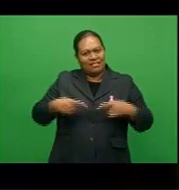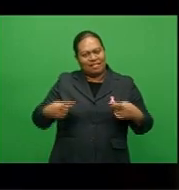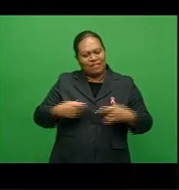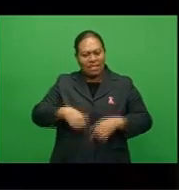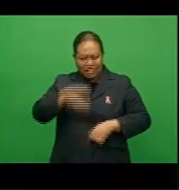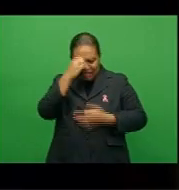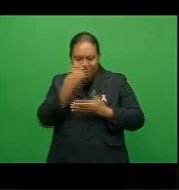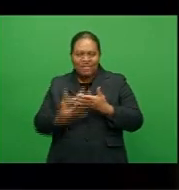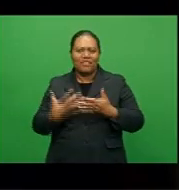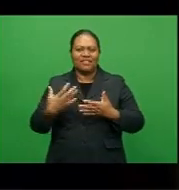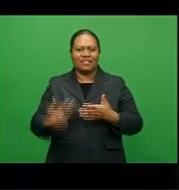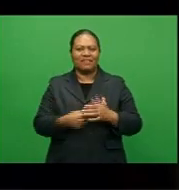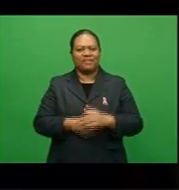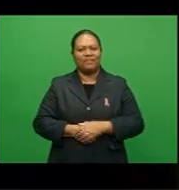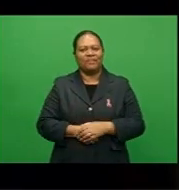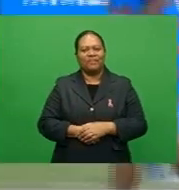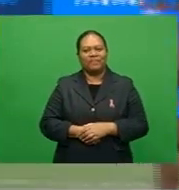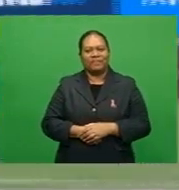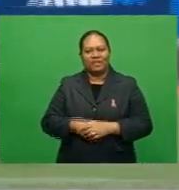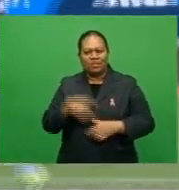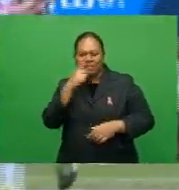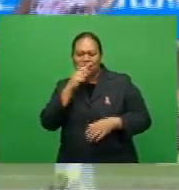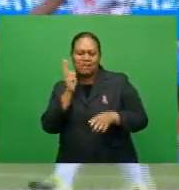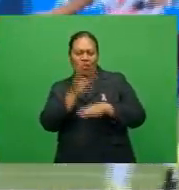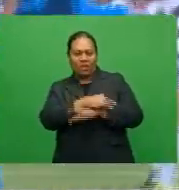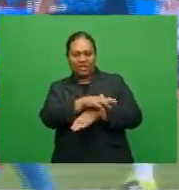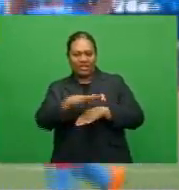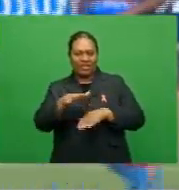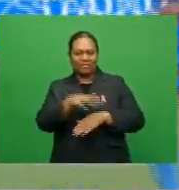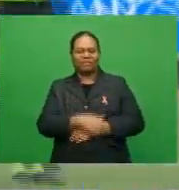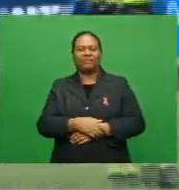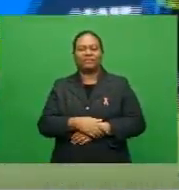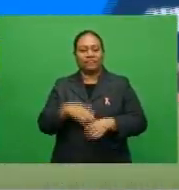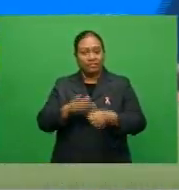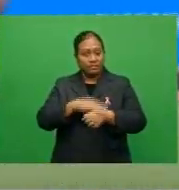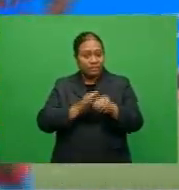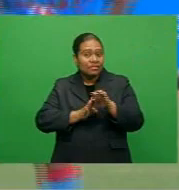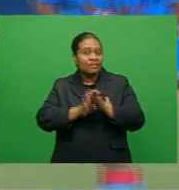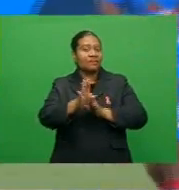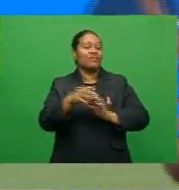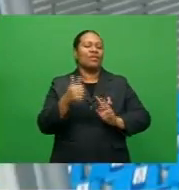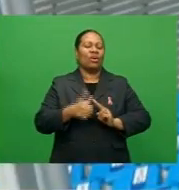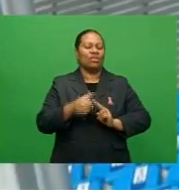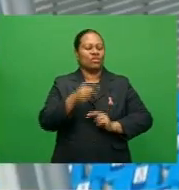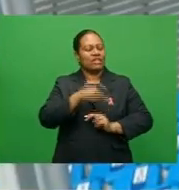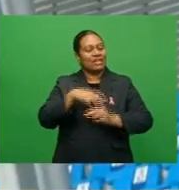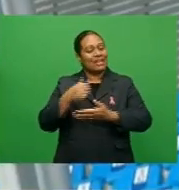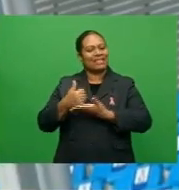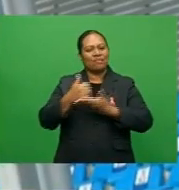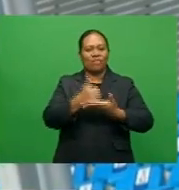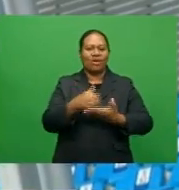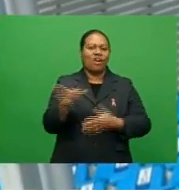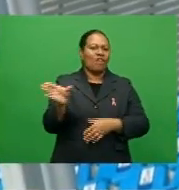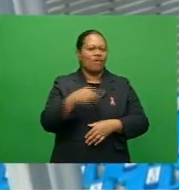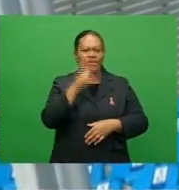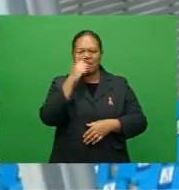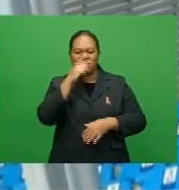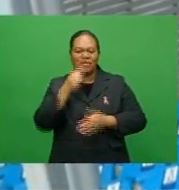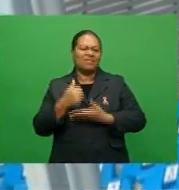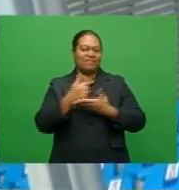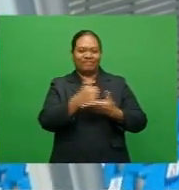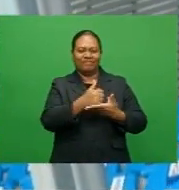football with a real audience that's watching them. But to make progress, the players will also need the support of fans during tournaments